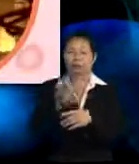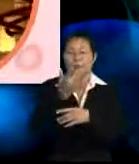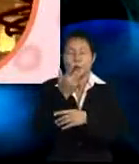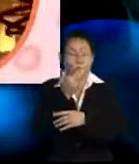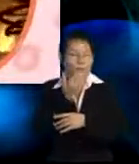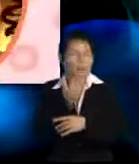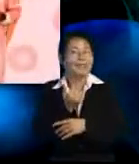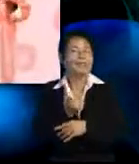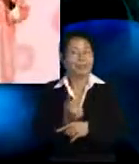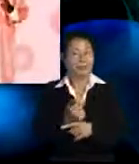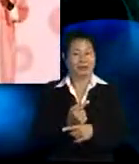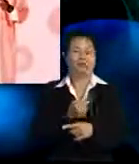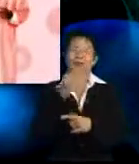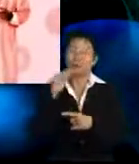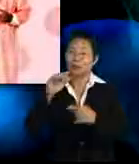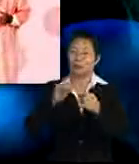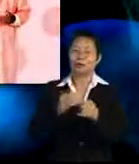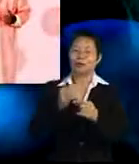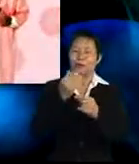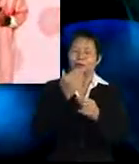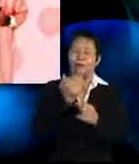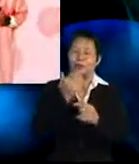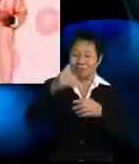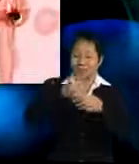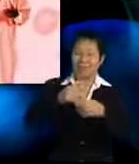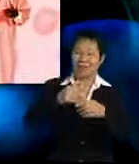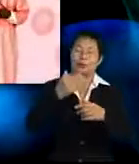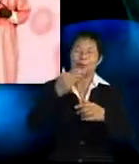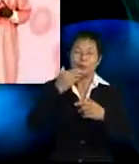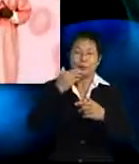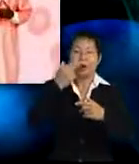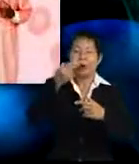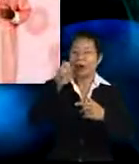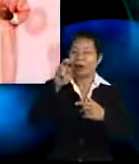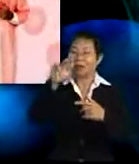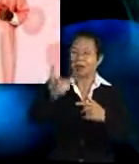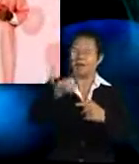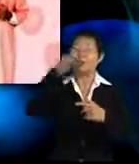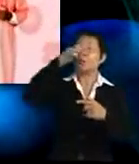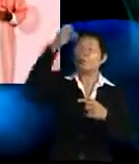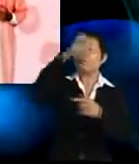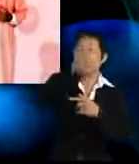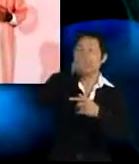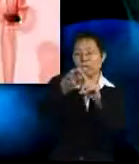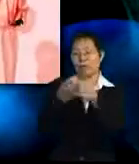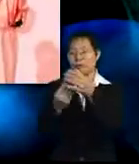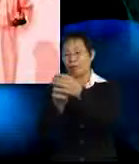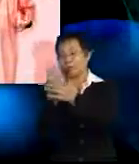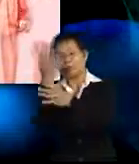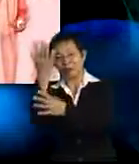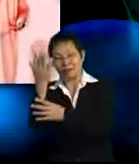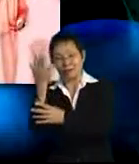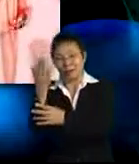tastes sweet. Sugar can be found in honey, grapes, and also from plants such